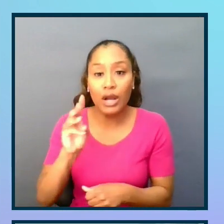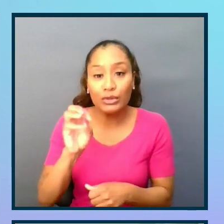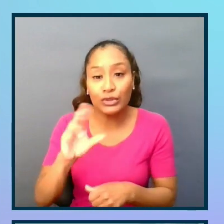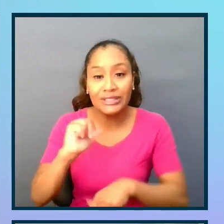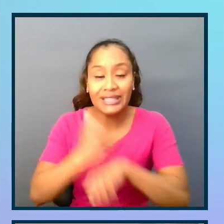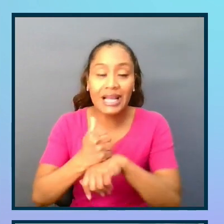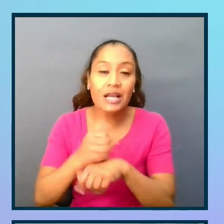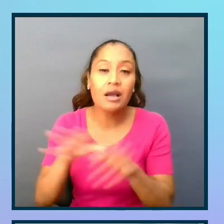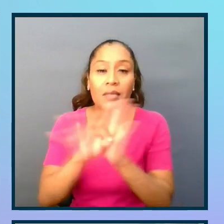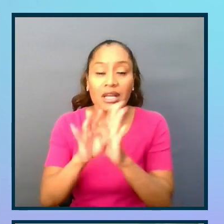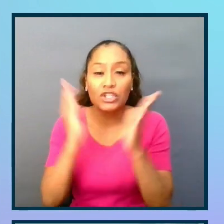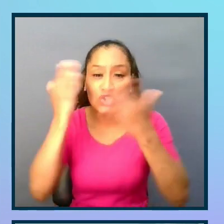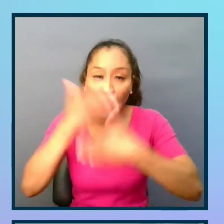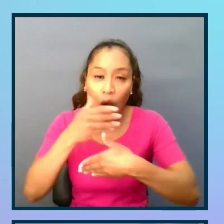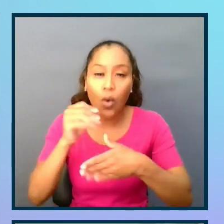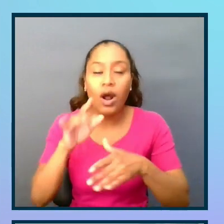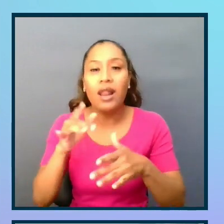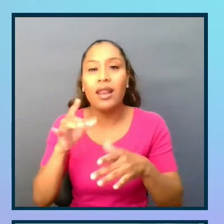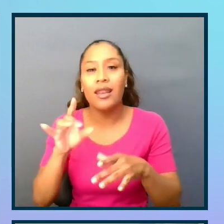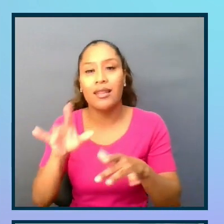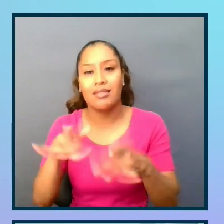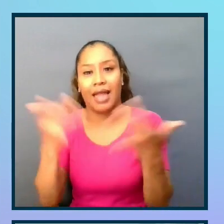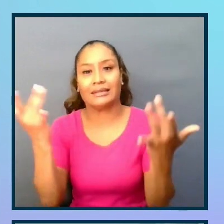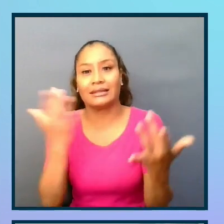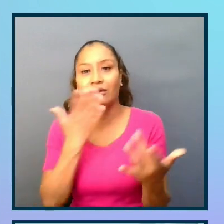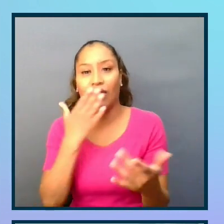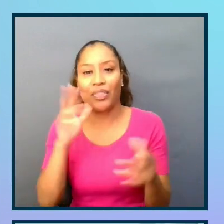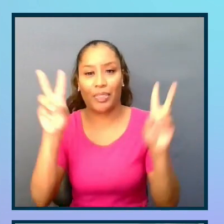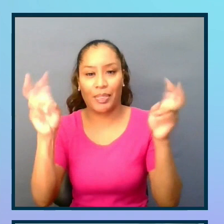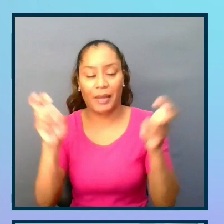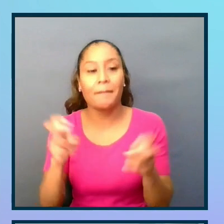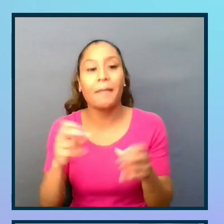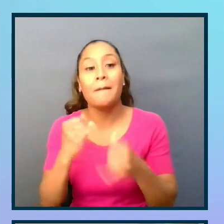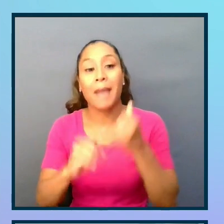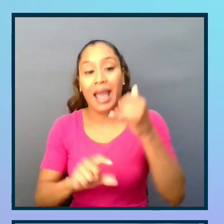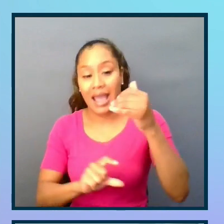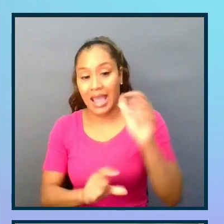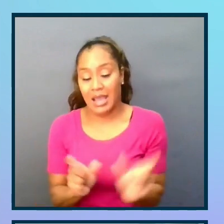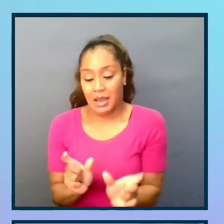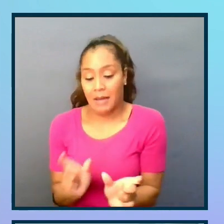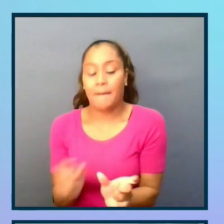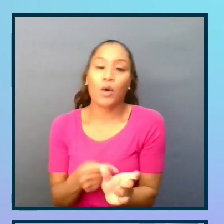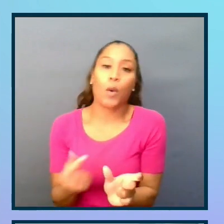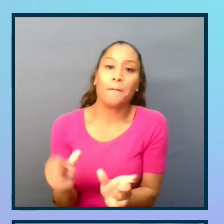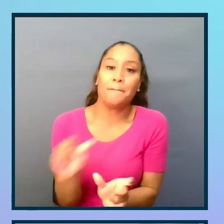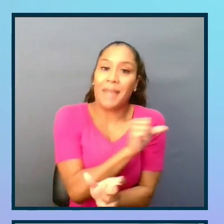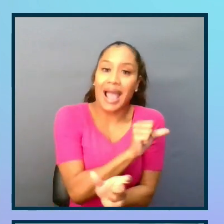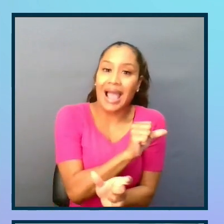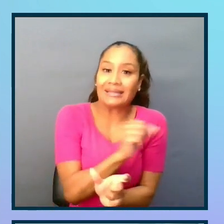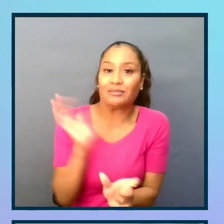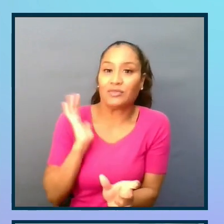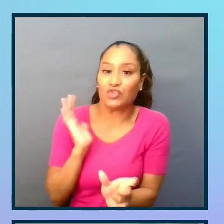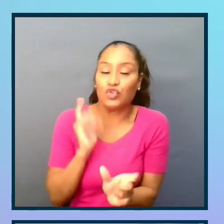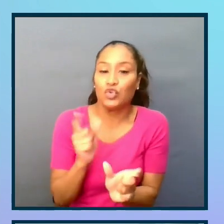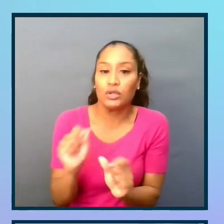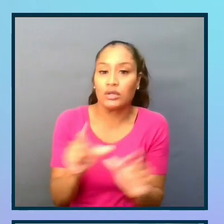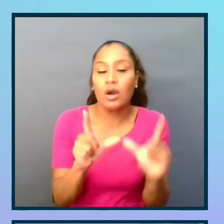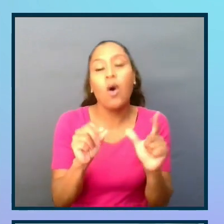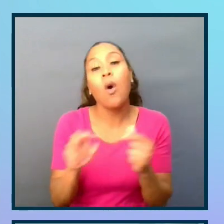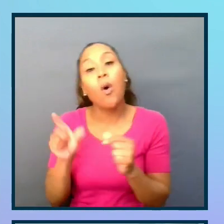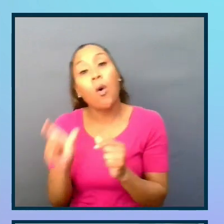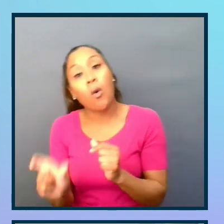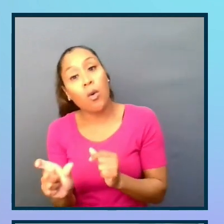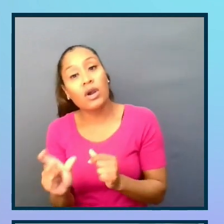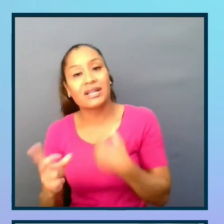the light theme. And at the very bottom, there is a back, which would take you back to whatever previous view you were at, or save, which is